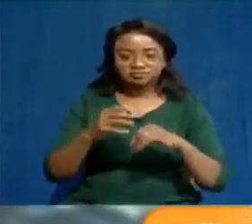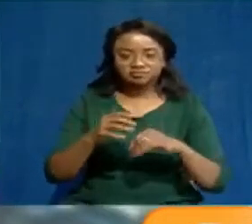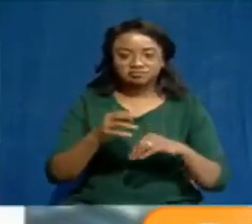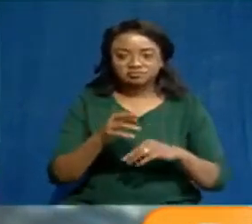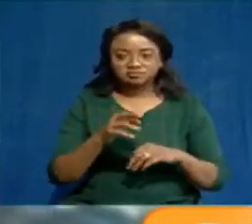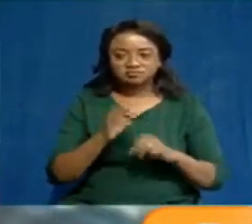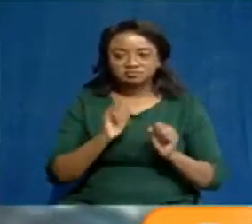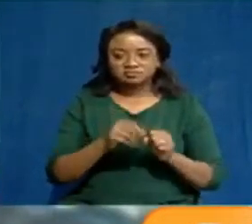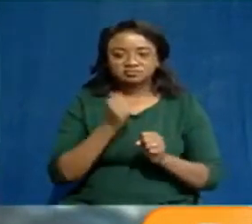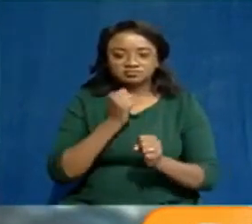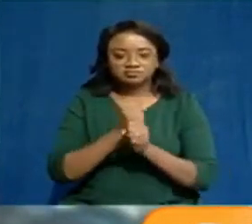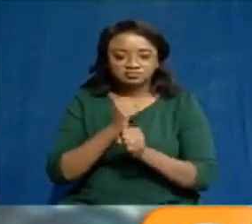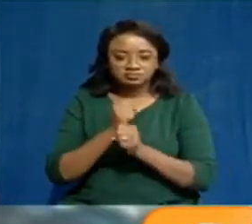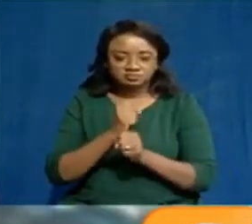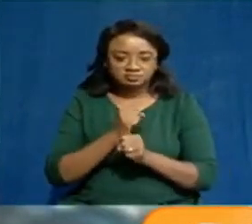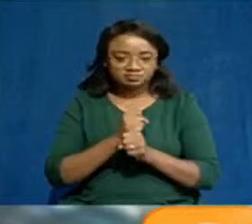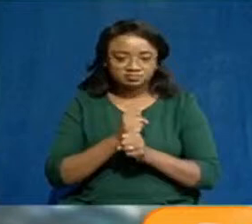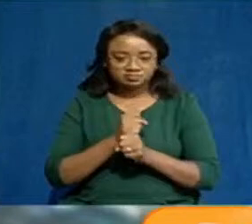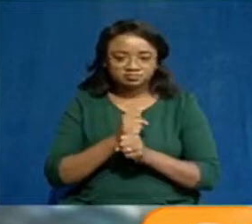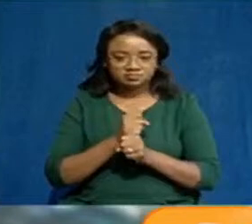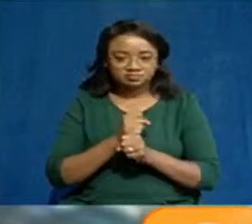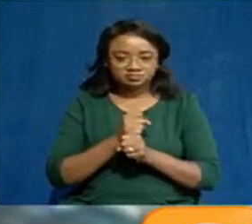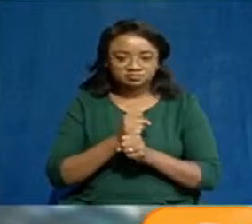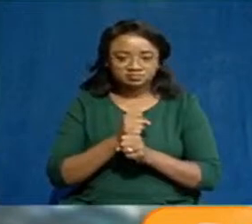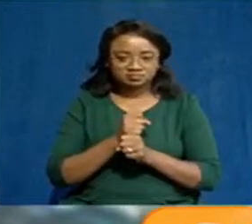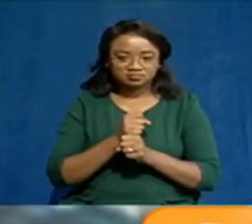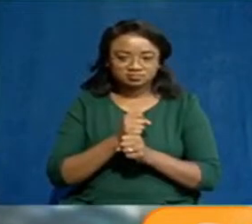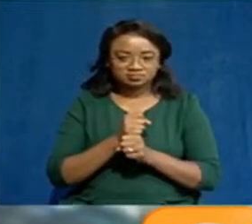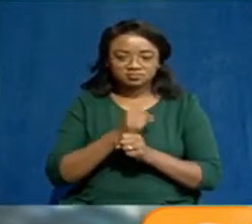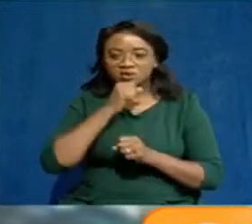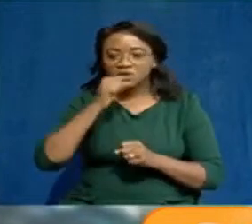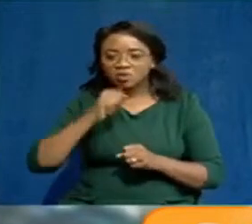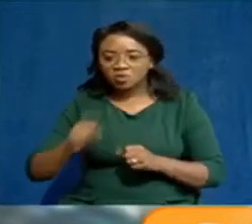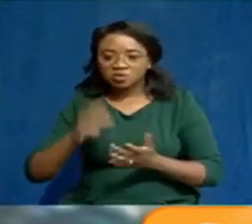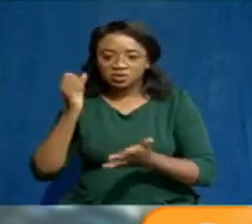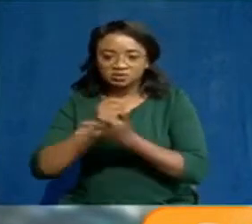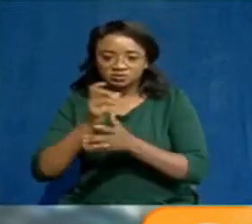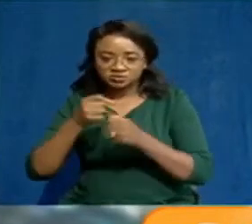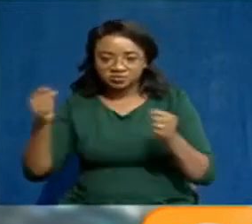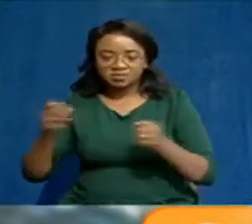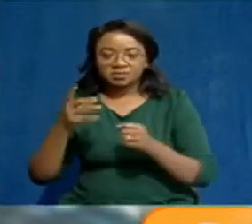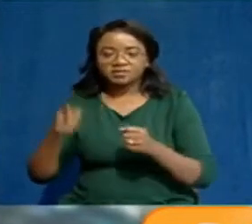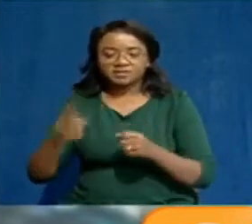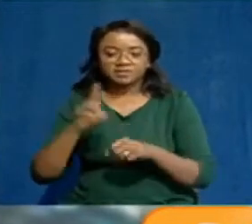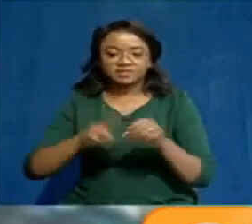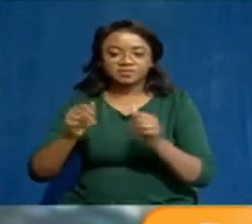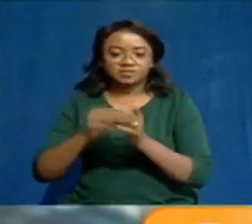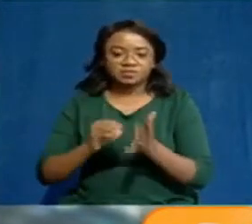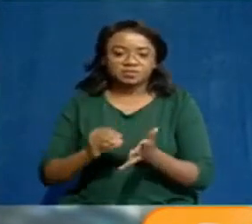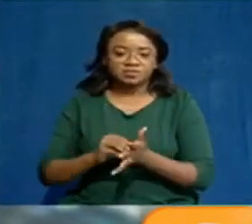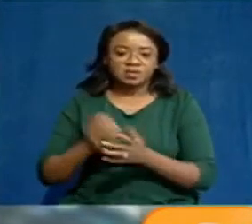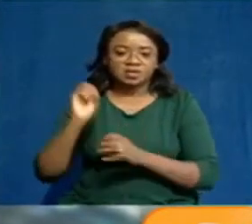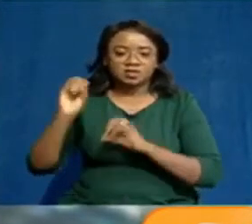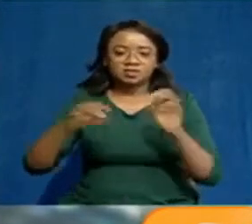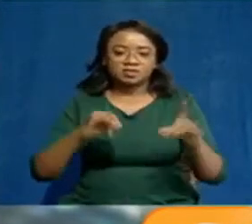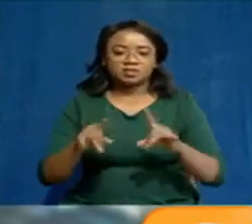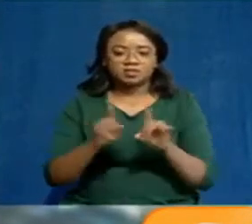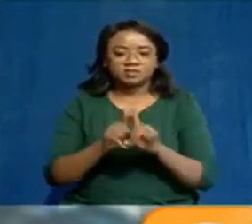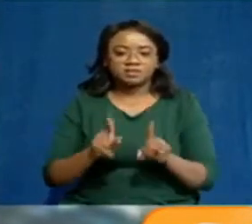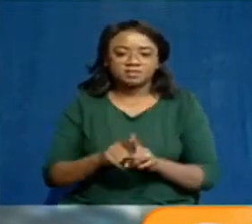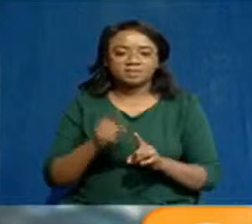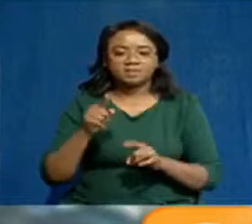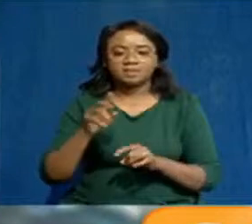reuse, you know, all the newspapers people don't throw away. Yeah. They wait and sell to